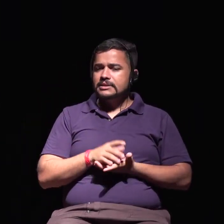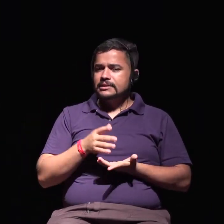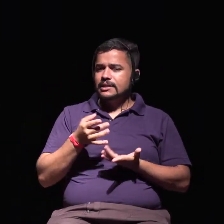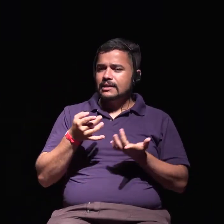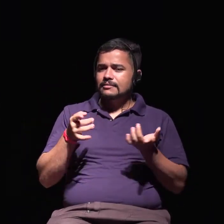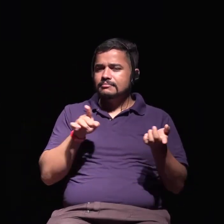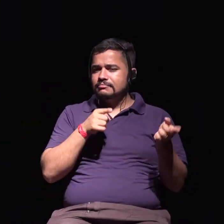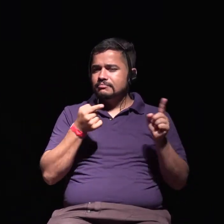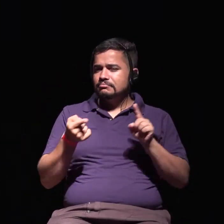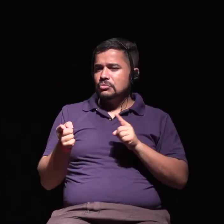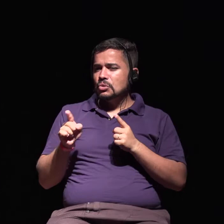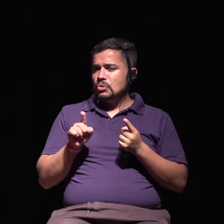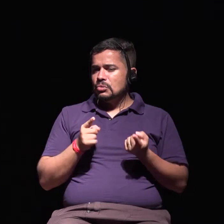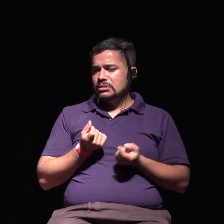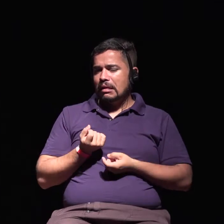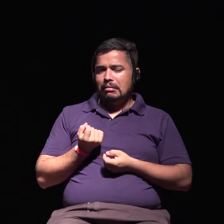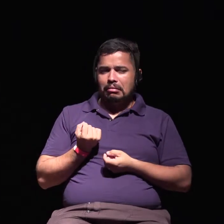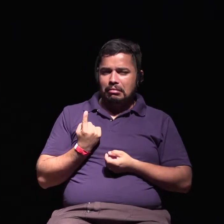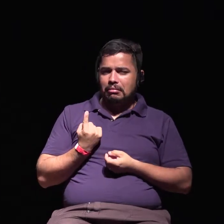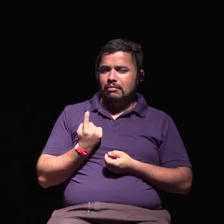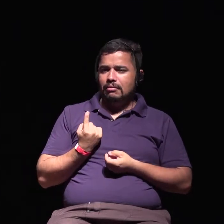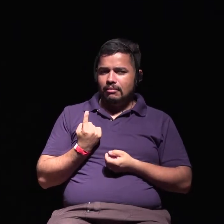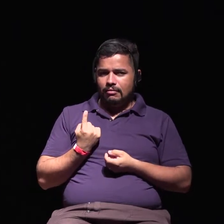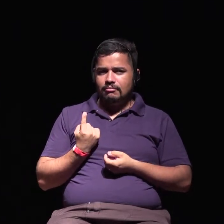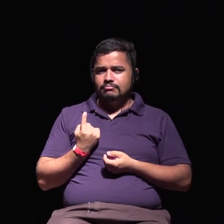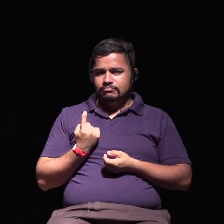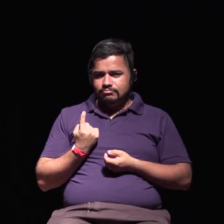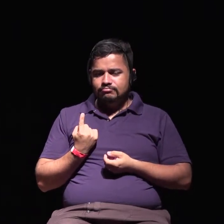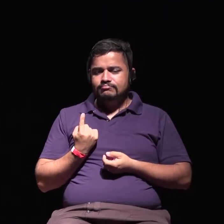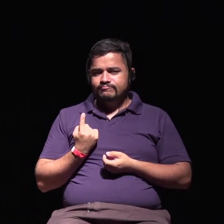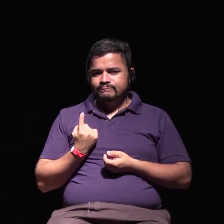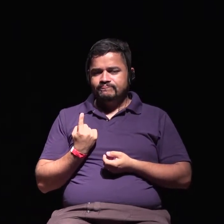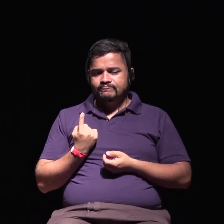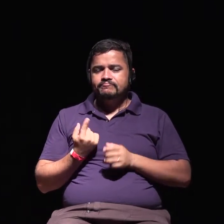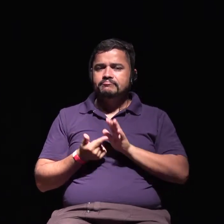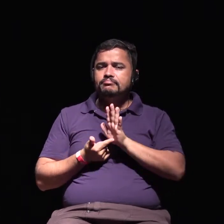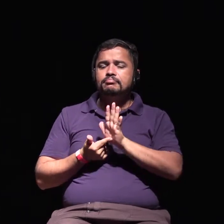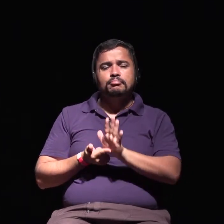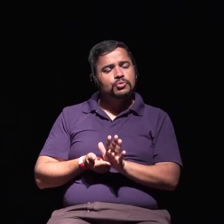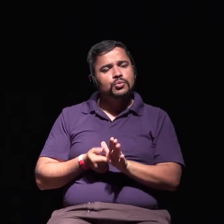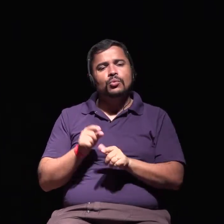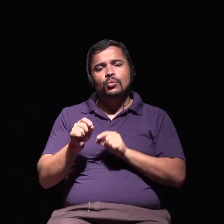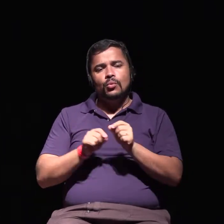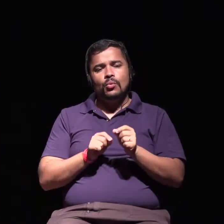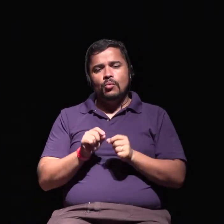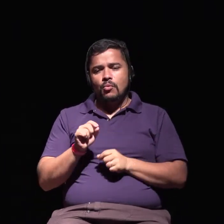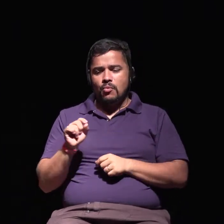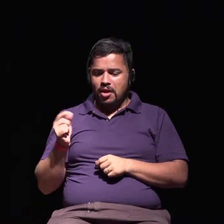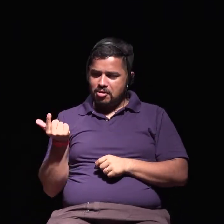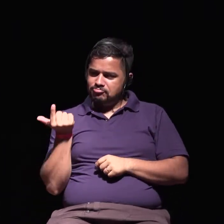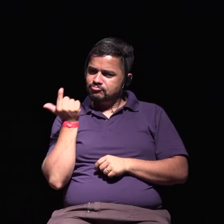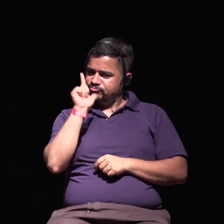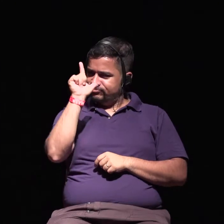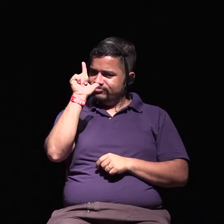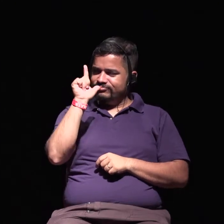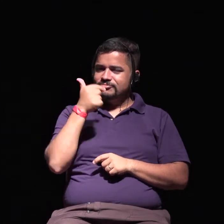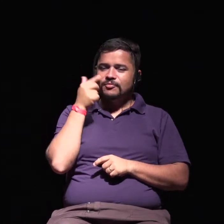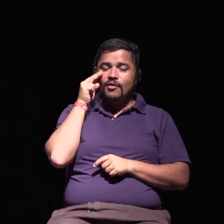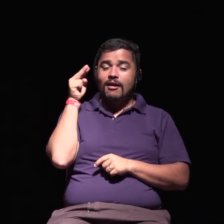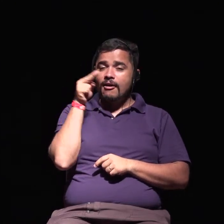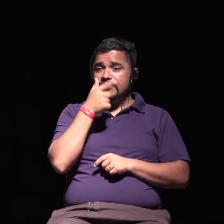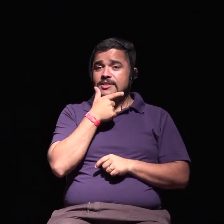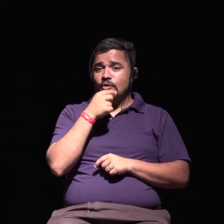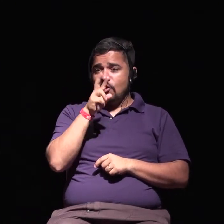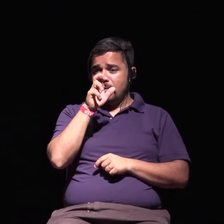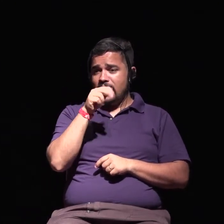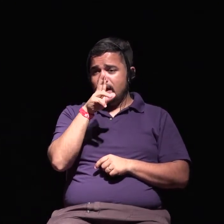a celebration, because it felt like a vision that was maybe hinted at by Rayner in the 60s that could only kind